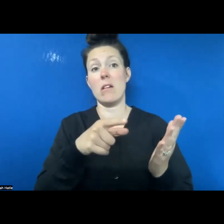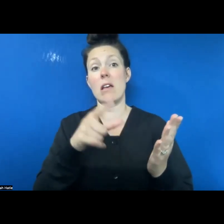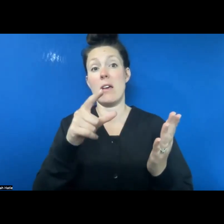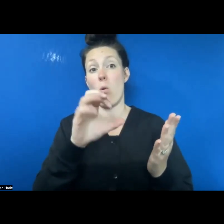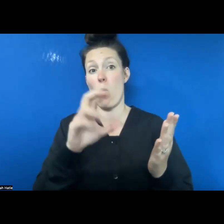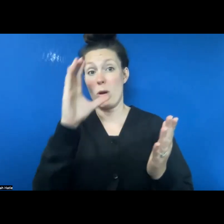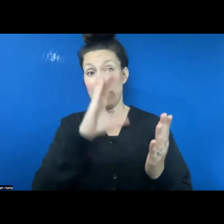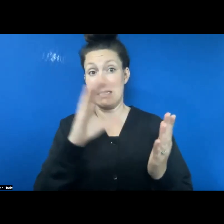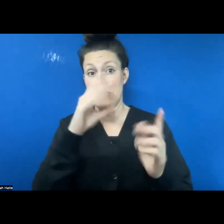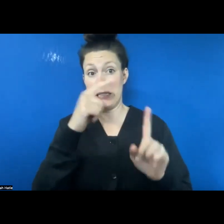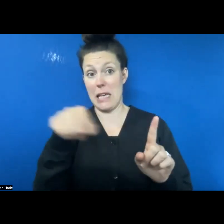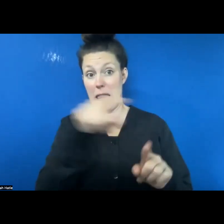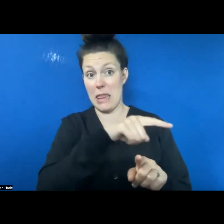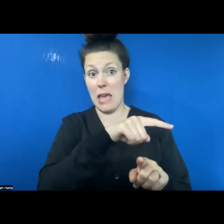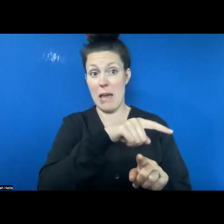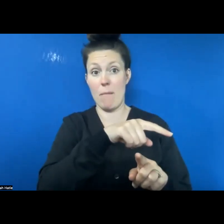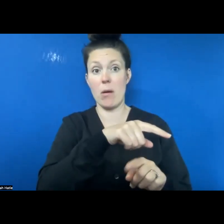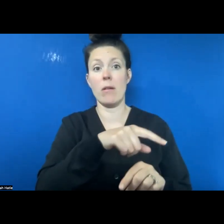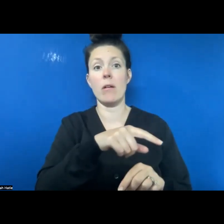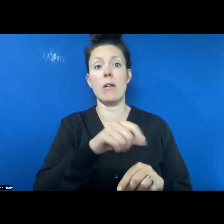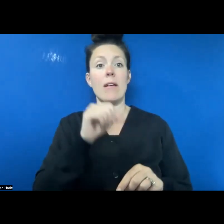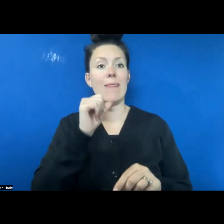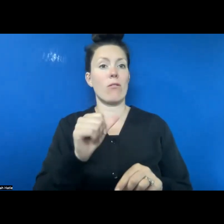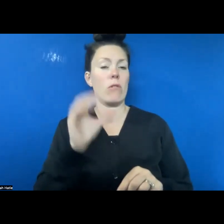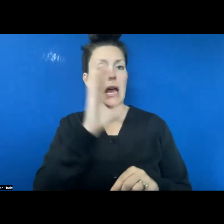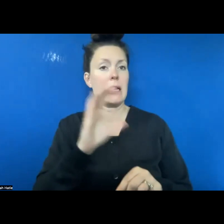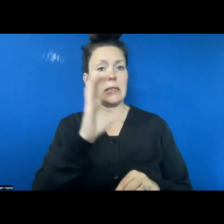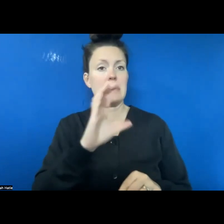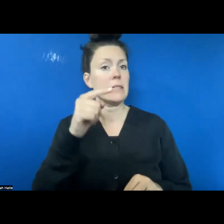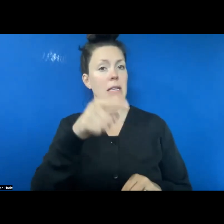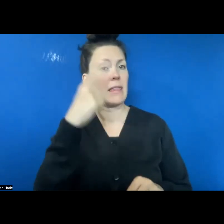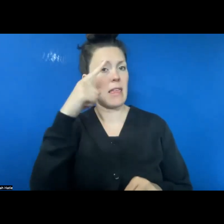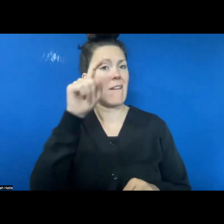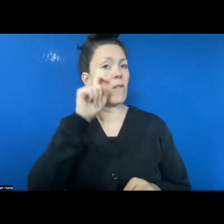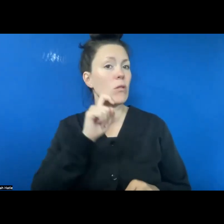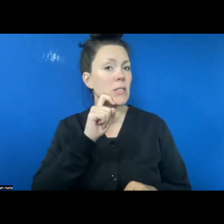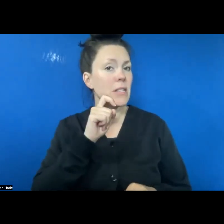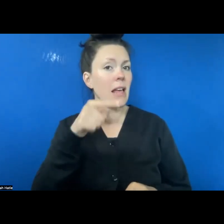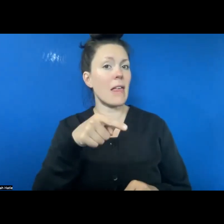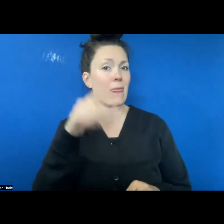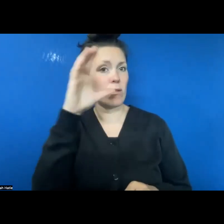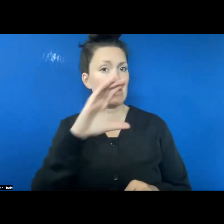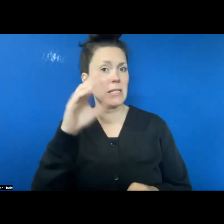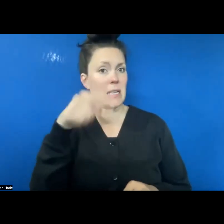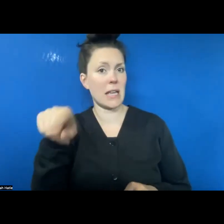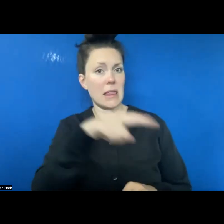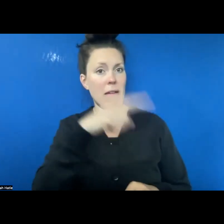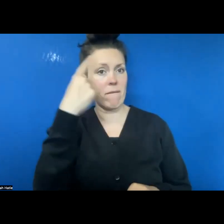was they were not seeking them for sex. They were seeking them for